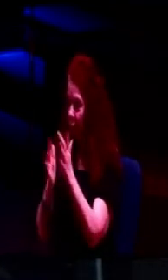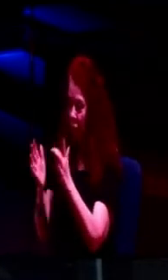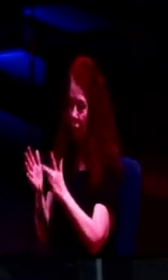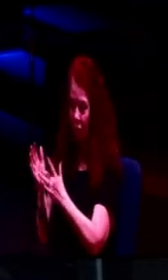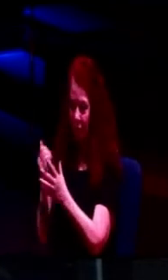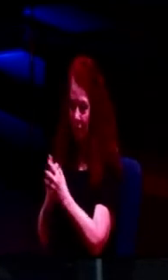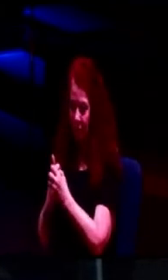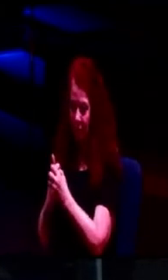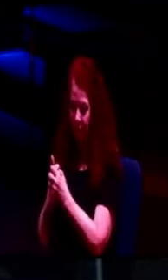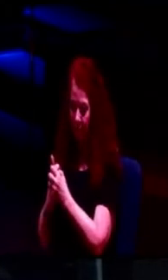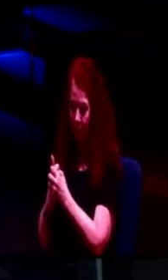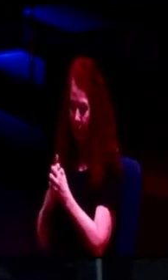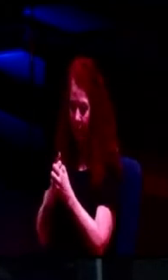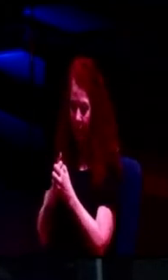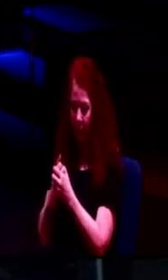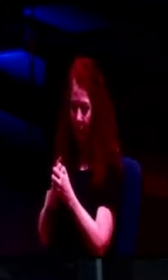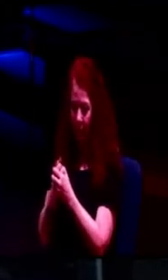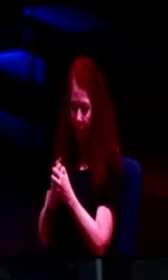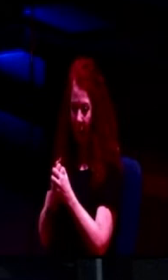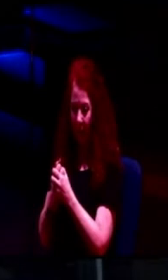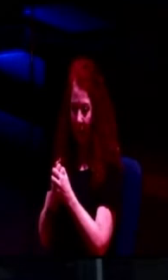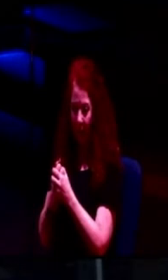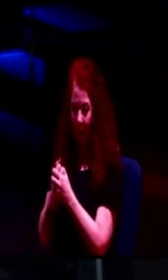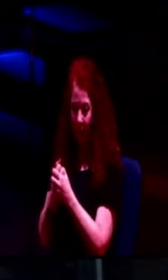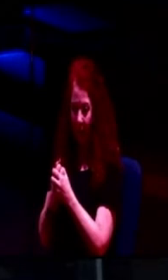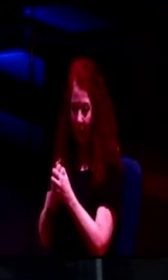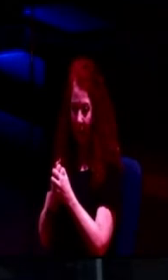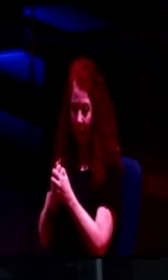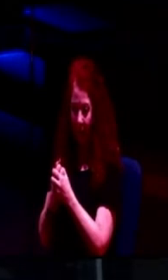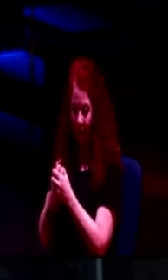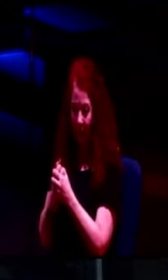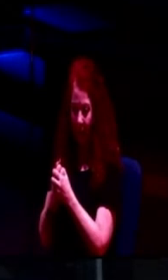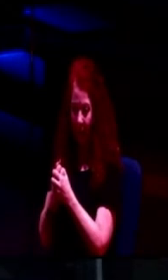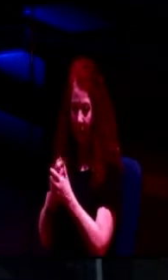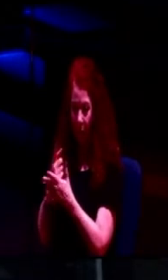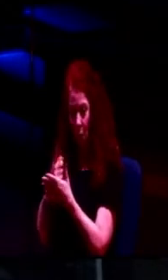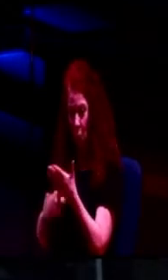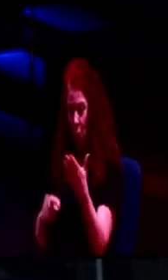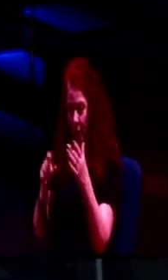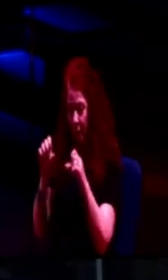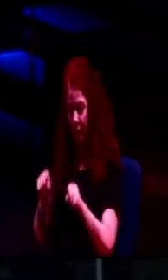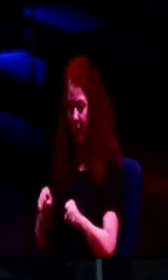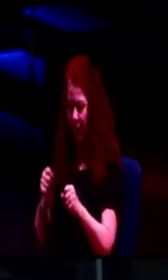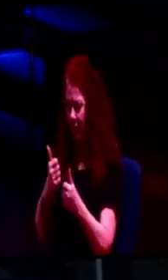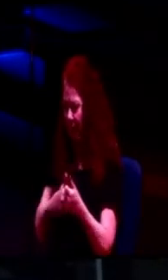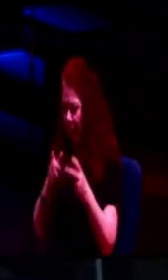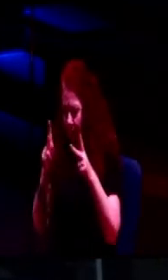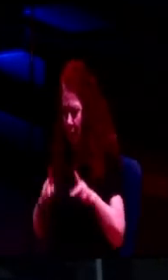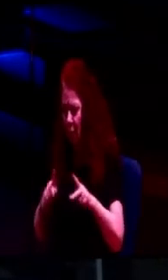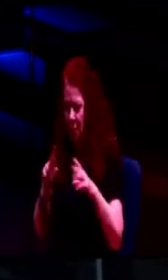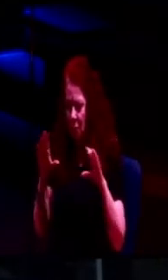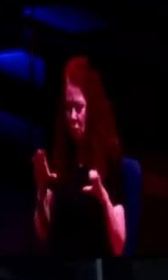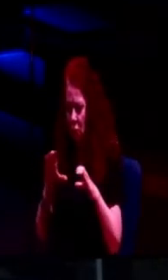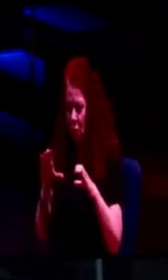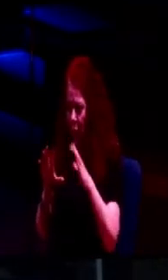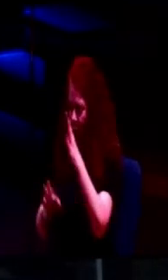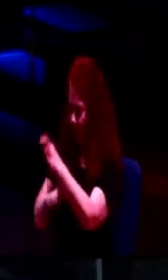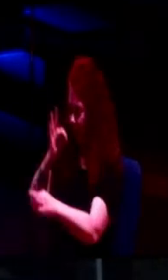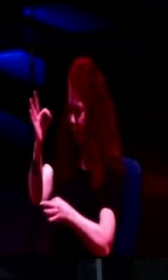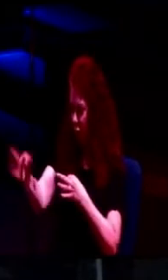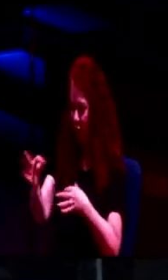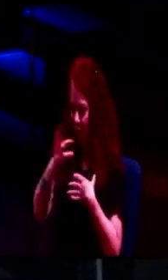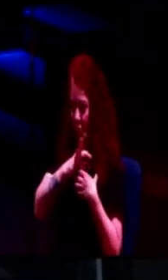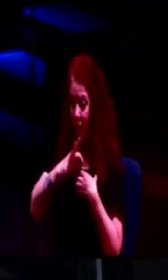and yet forfeit their own soul? Or what can anyone give in exchange for their